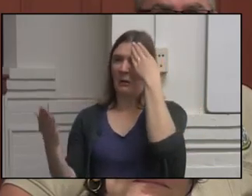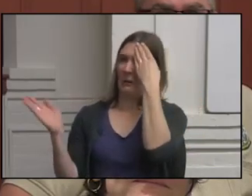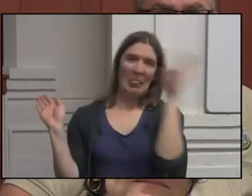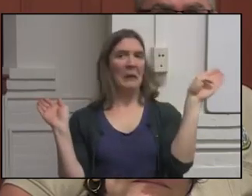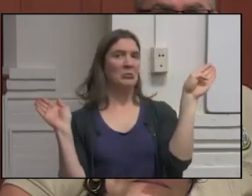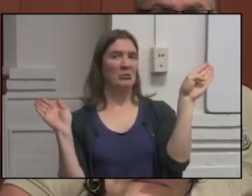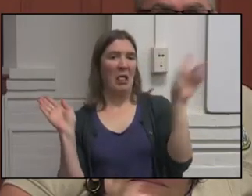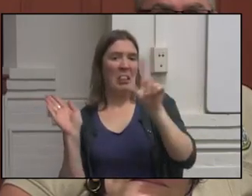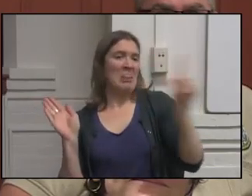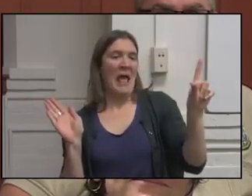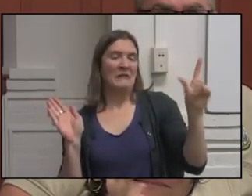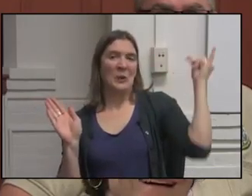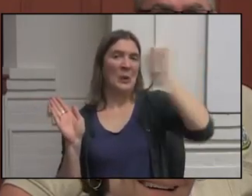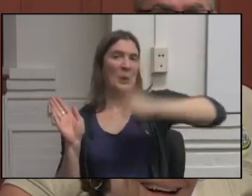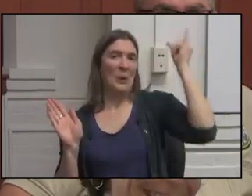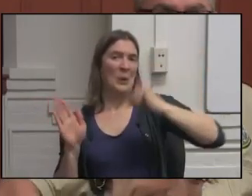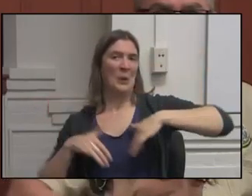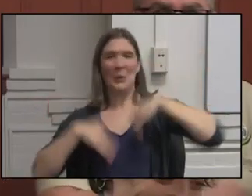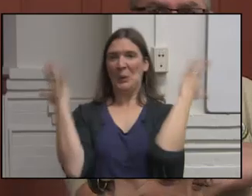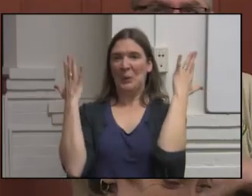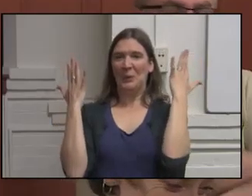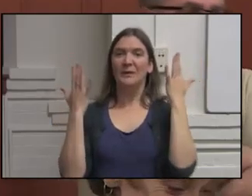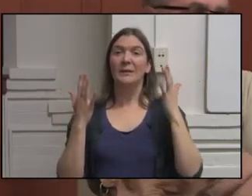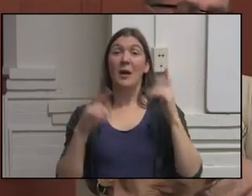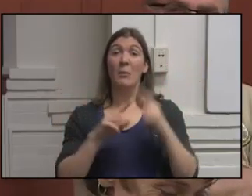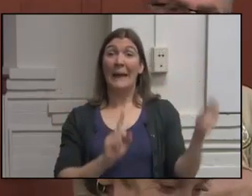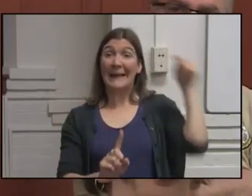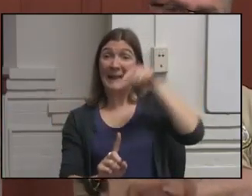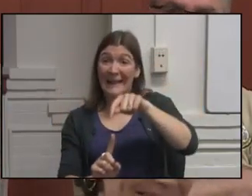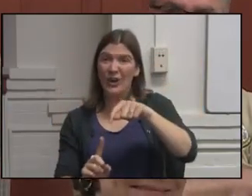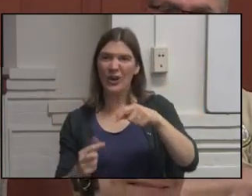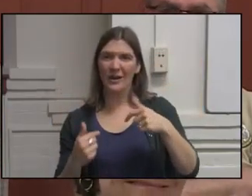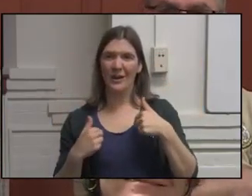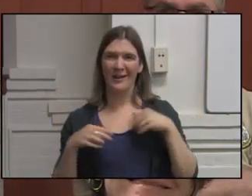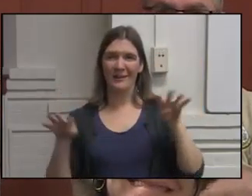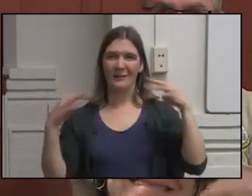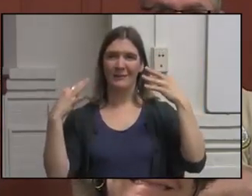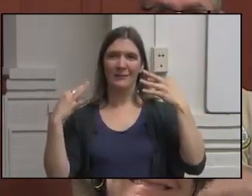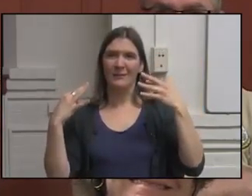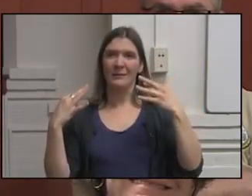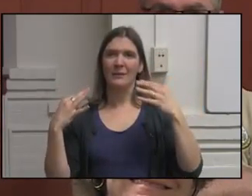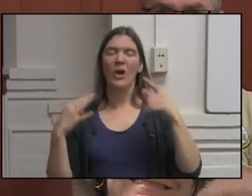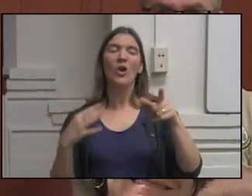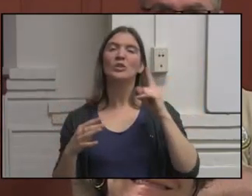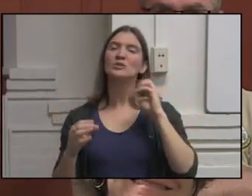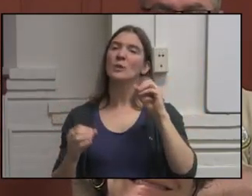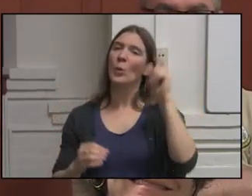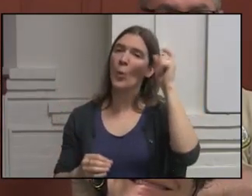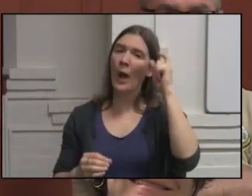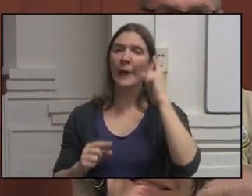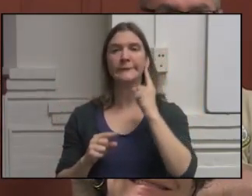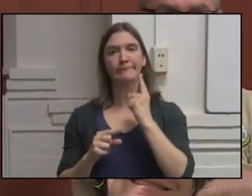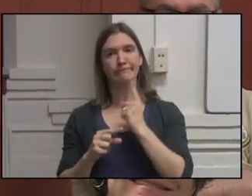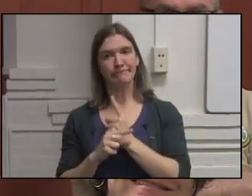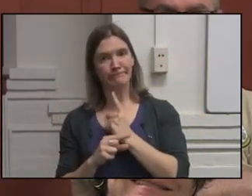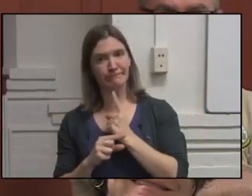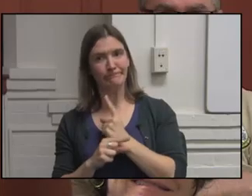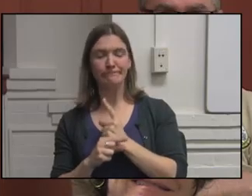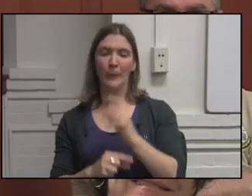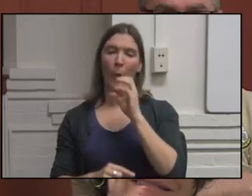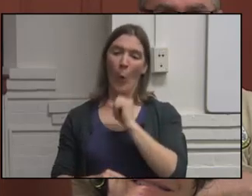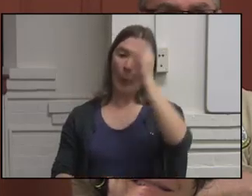liberal snowflake, etc. But in Brattleboro, I find myself being the voice of reason and the old